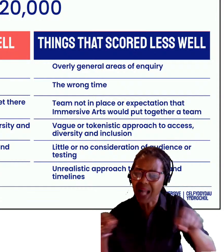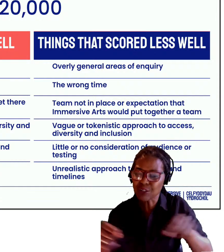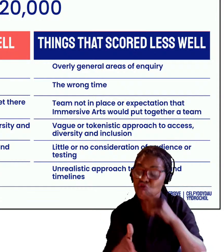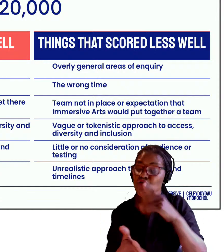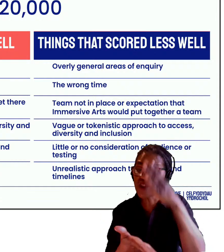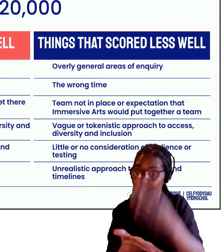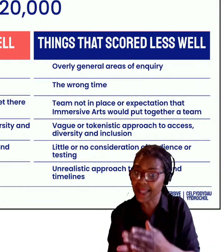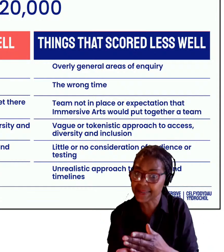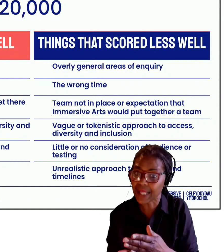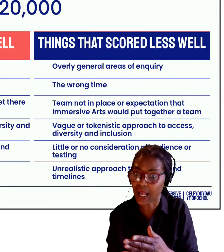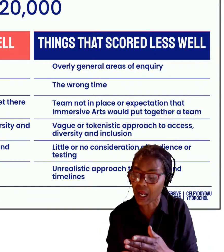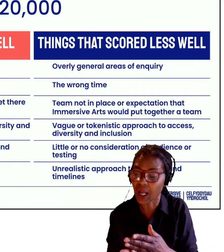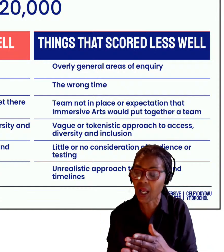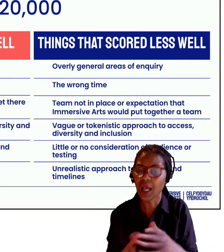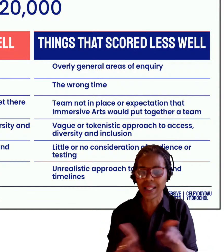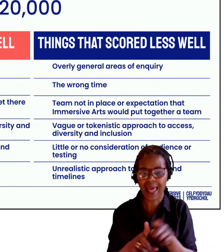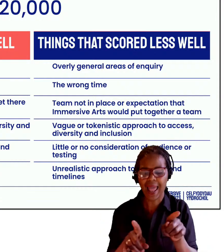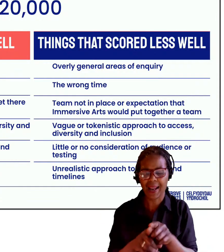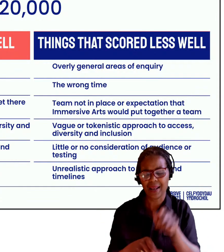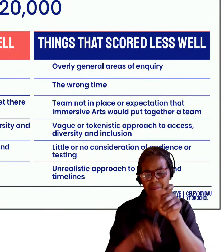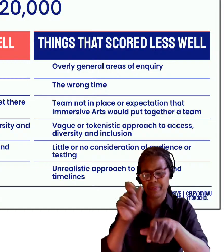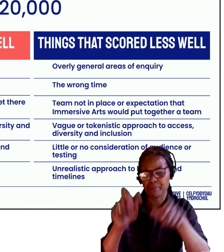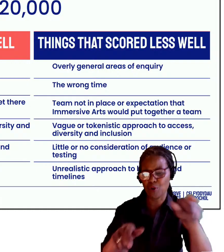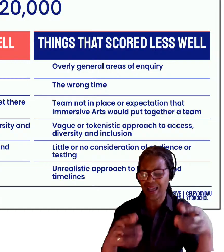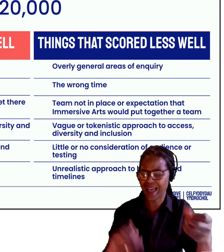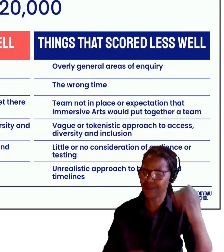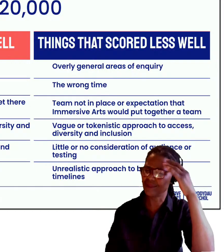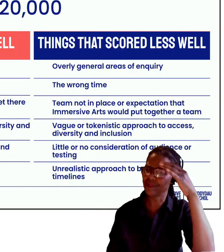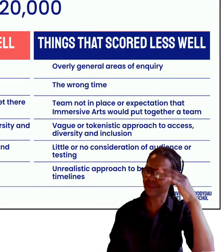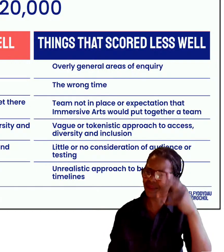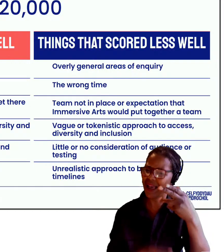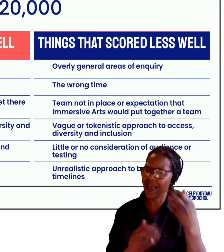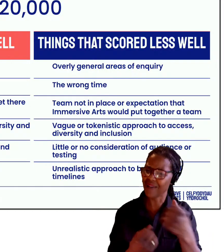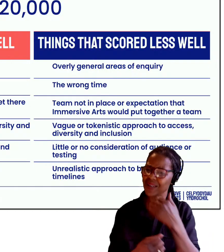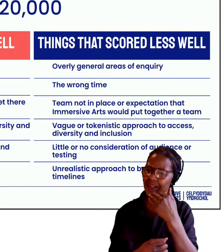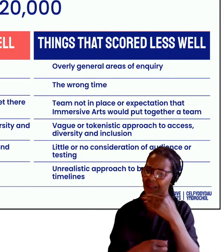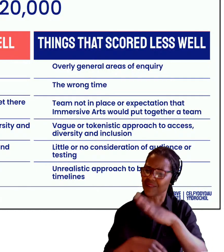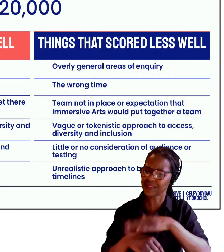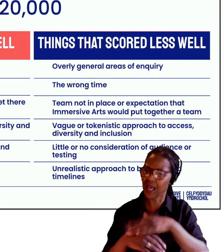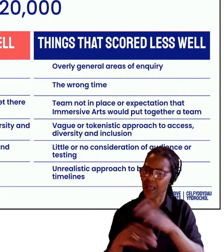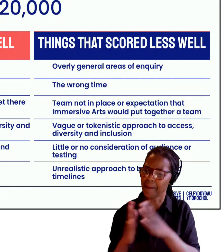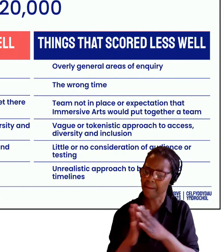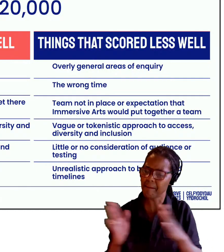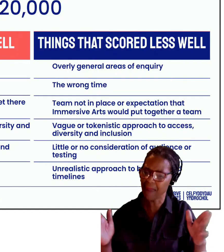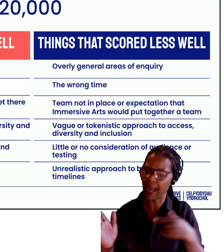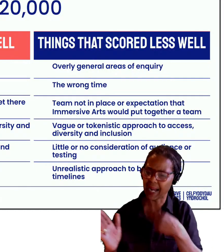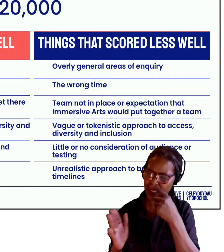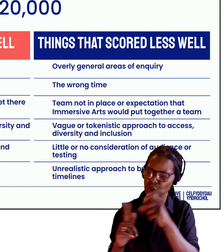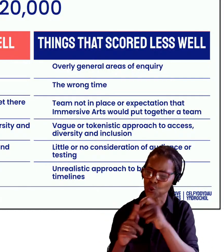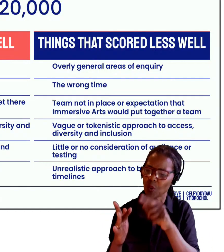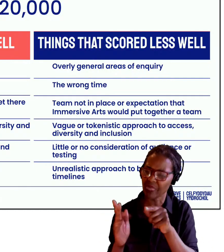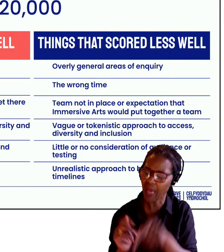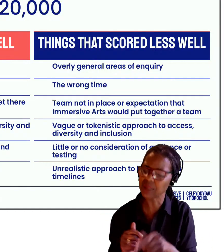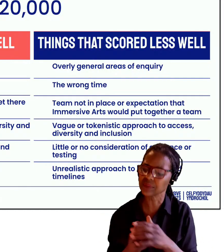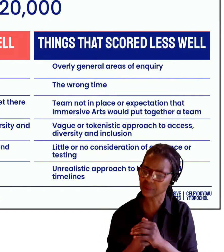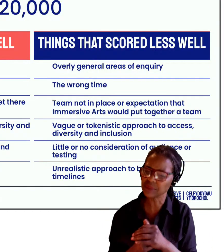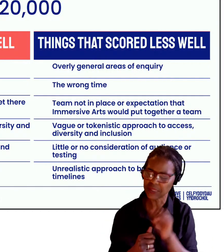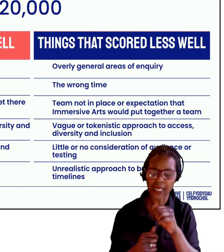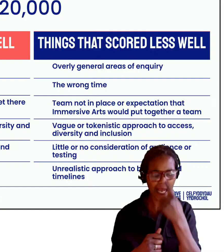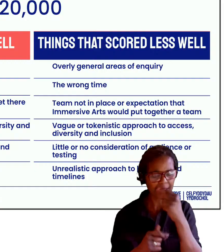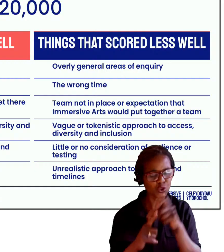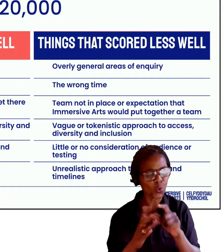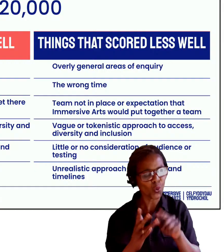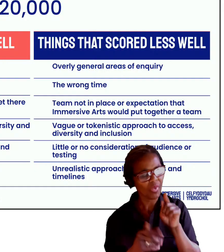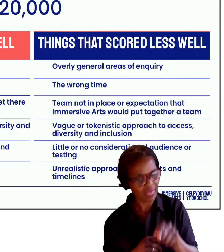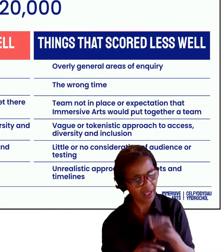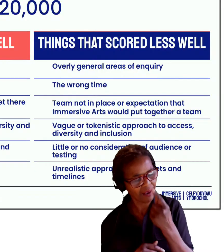that applicants had a sense of what could be done within the time and resources available, and that no one would be exploited in order to